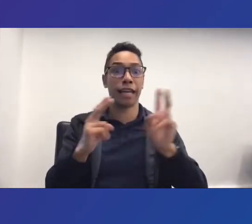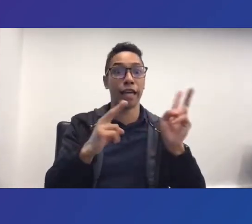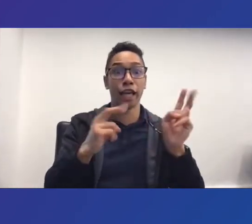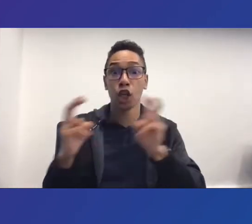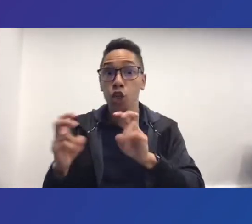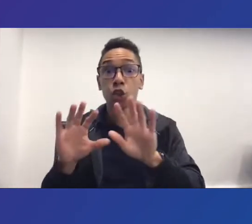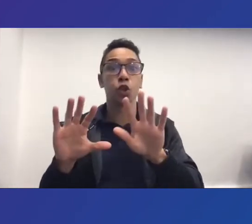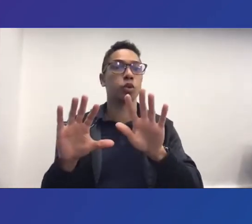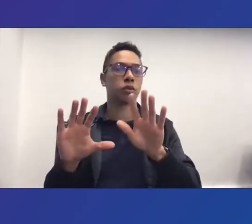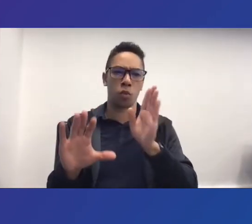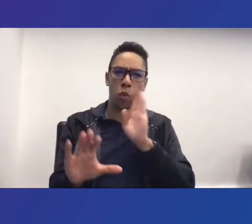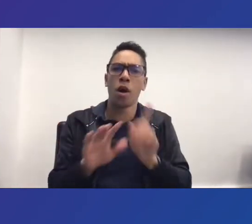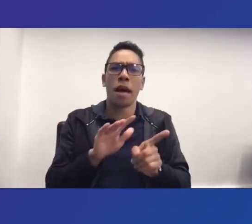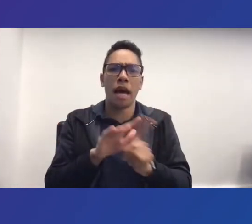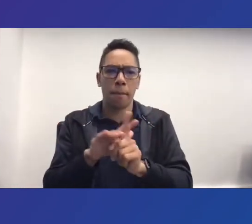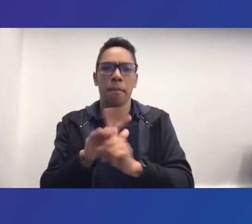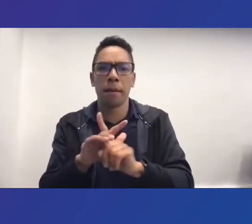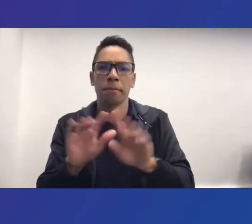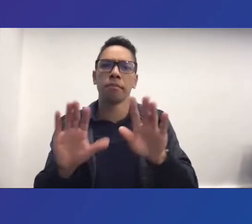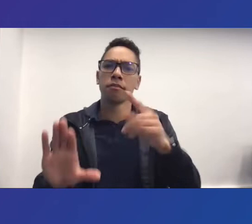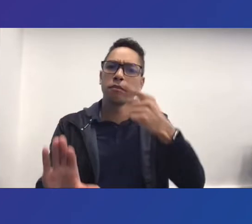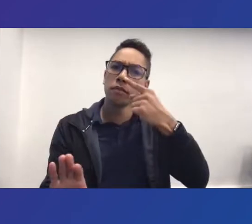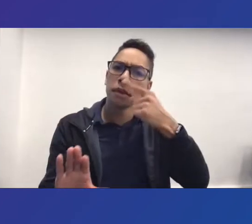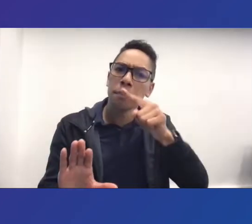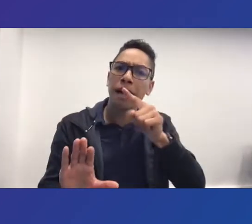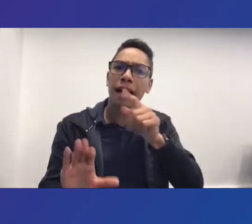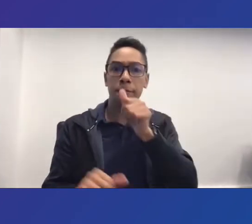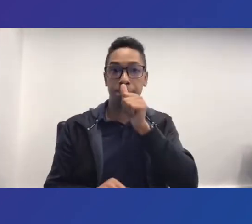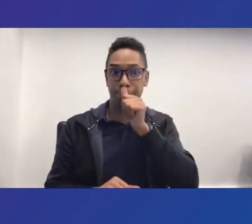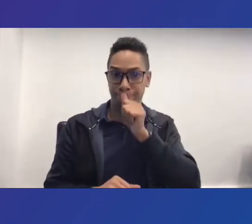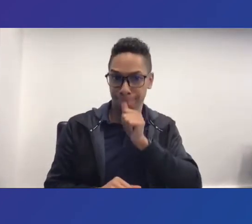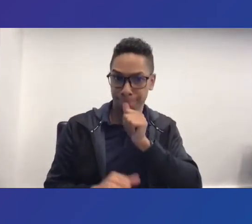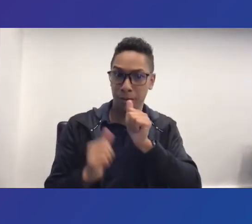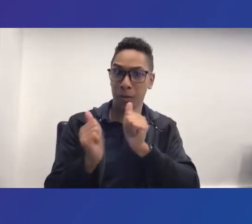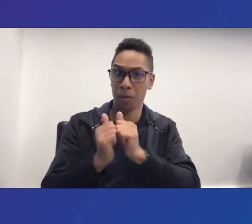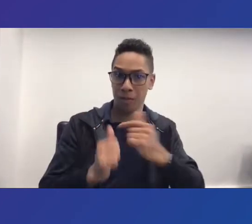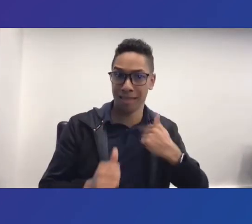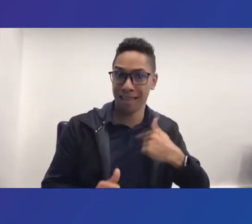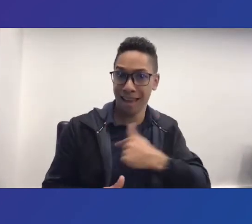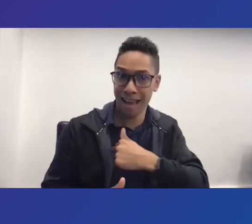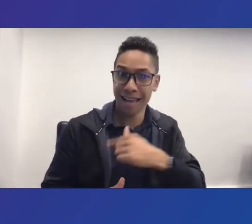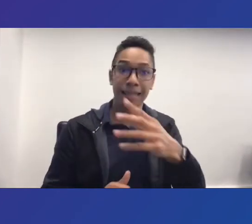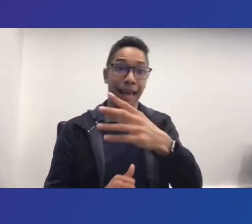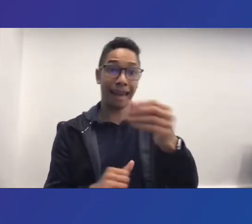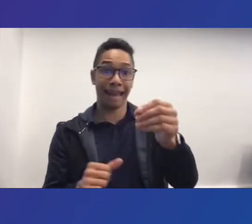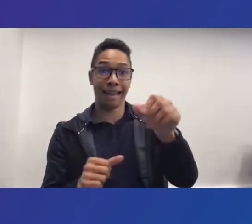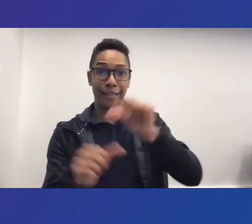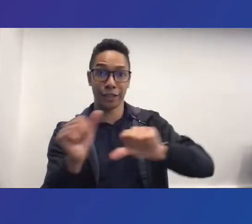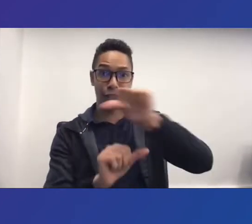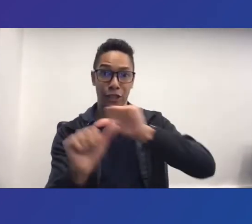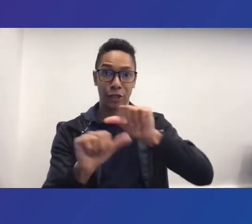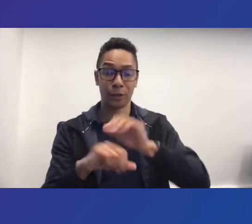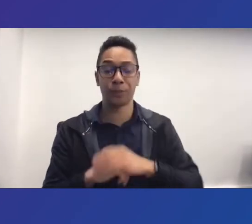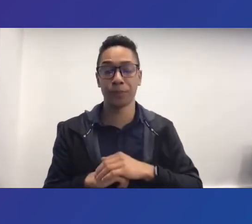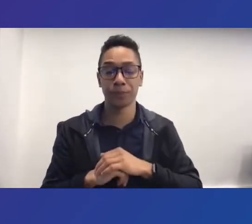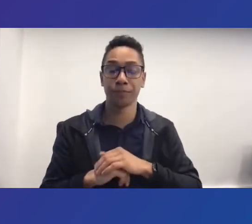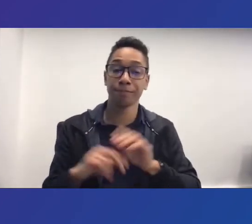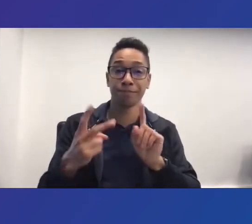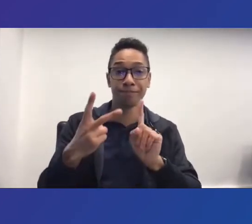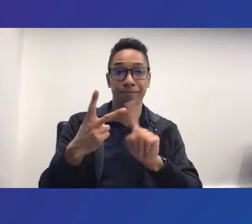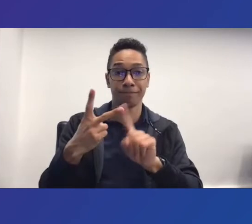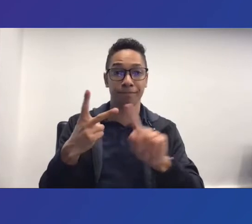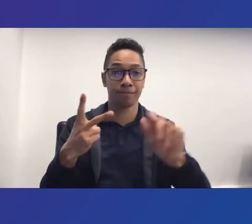together. We invite you to extend us and each other grace and patience. Second, ASL interpreters